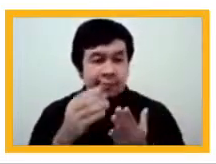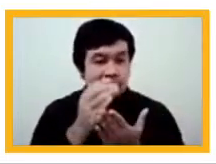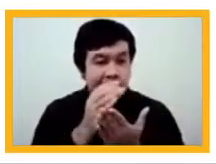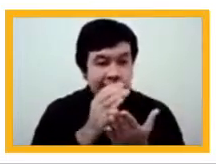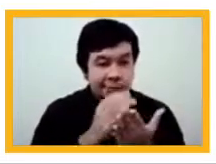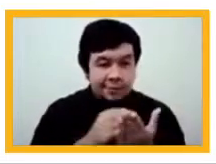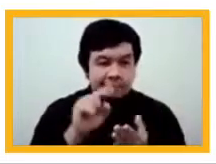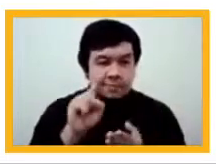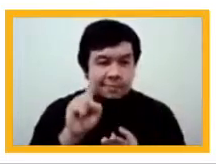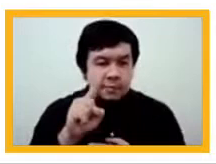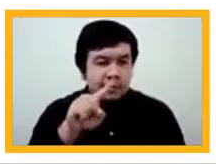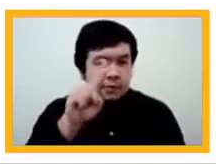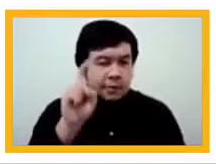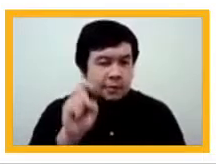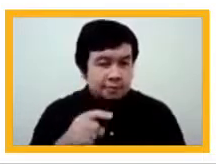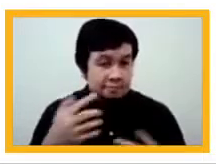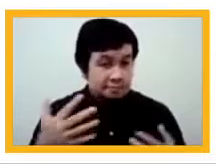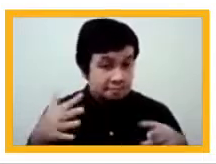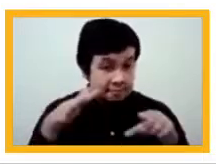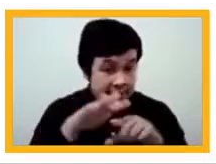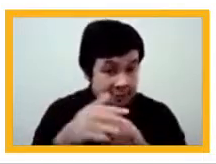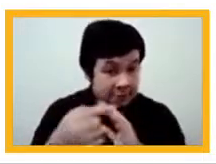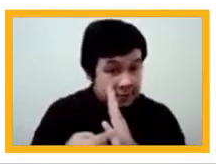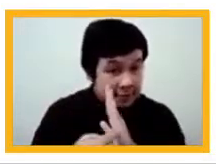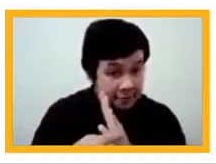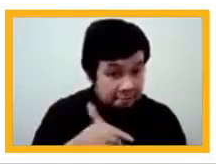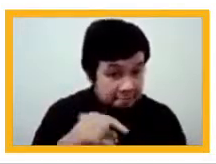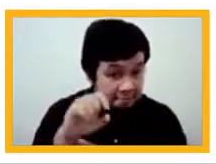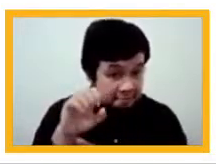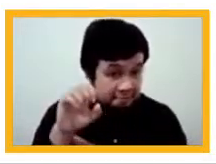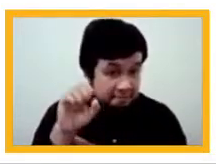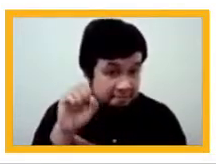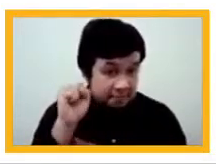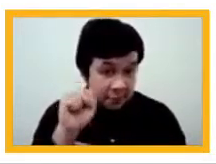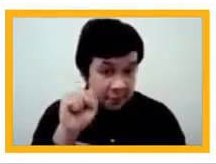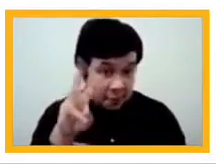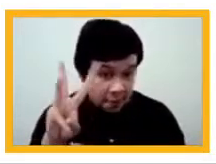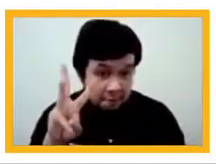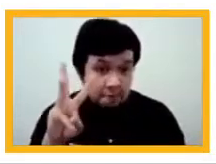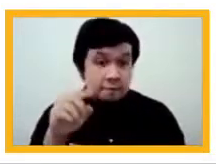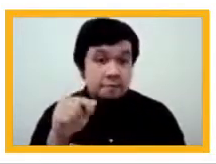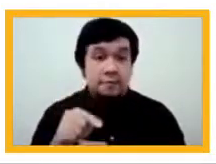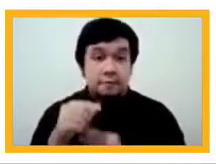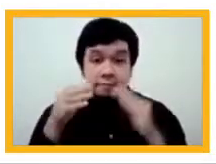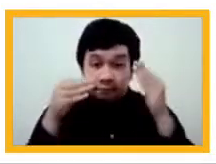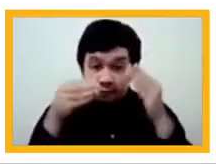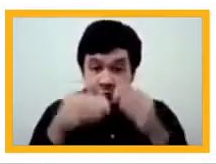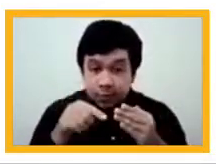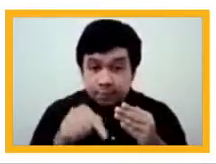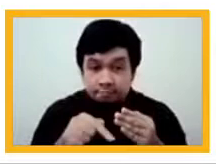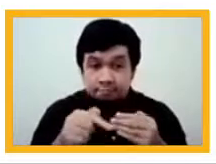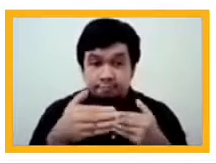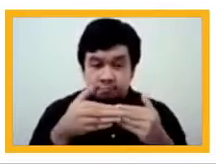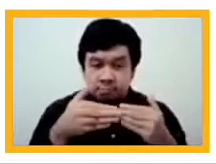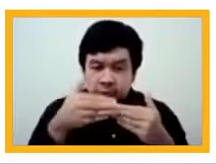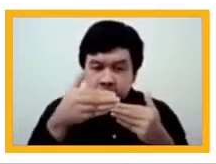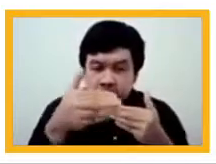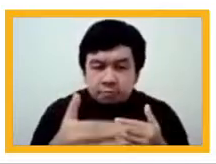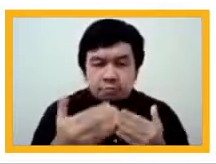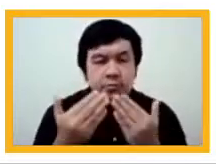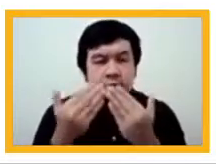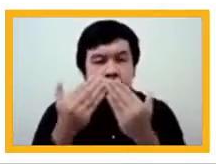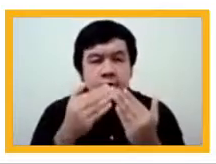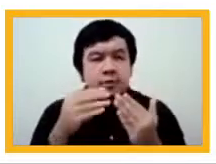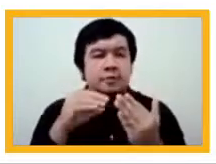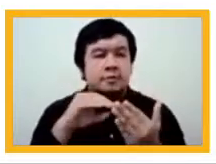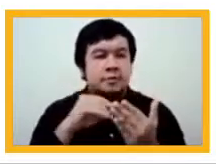programs, or should they first focus on advanced technology education and linking with industries?